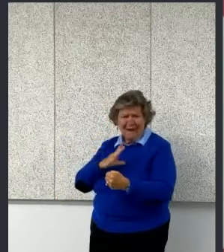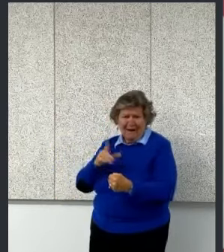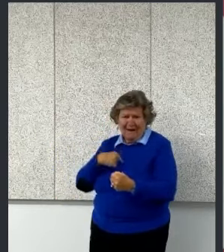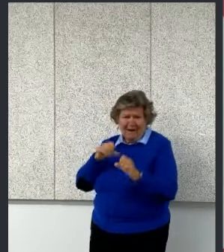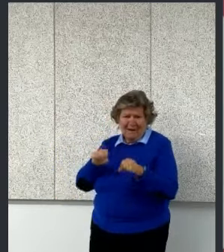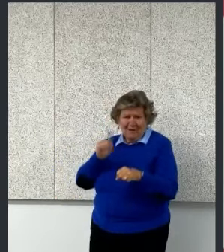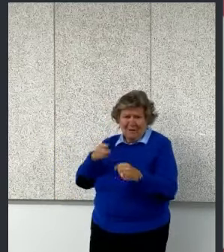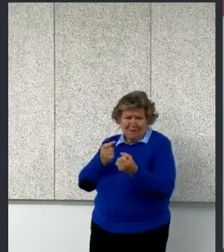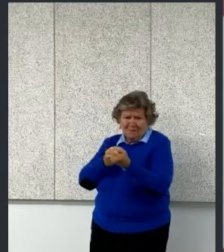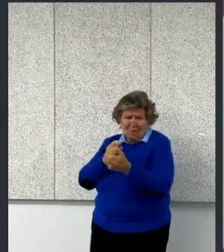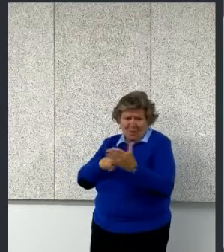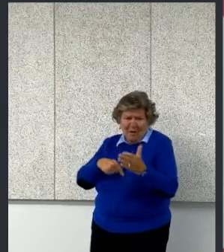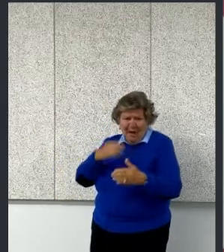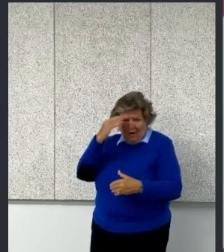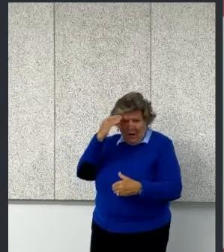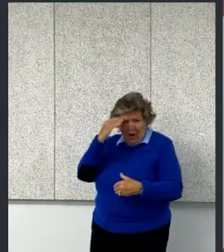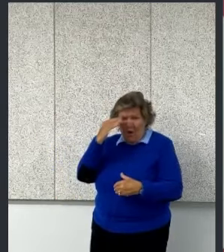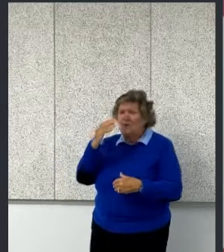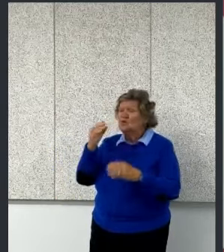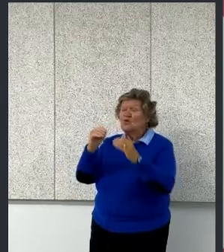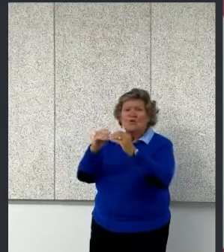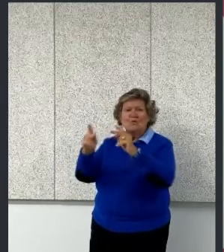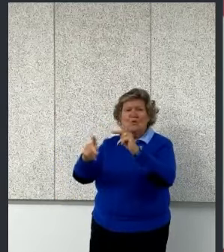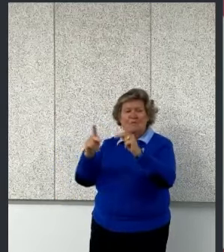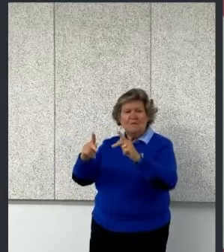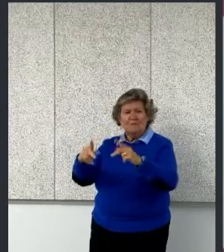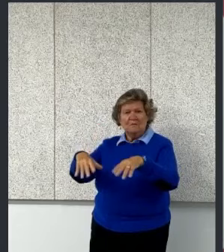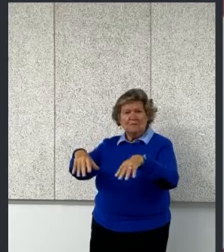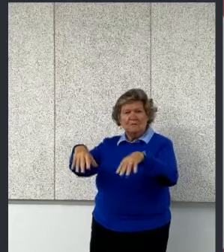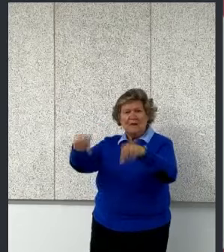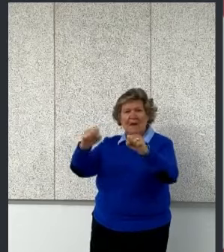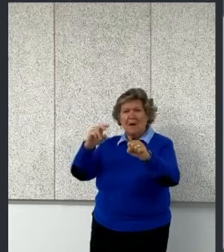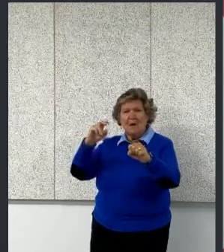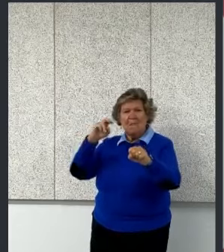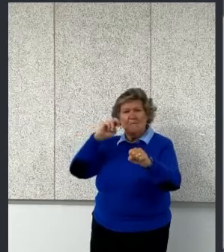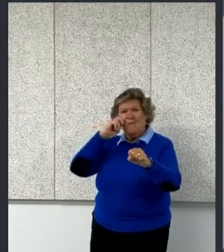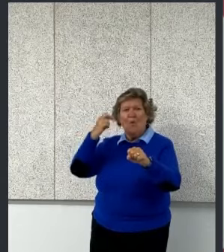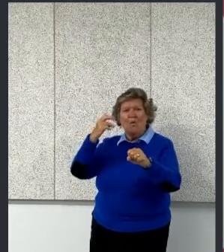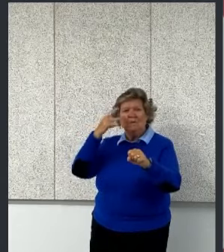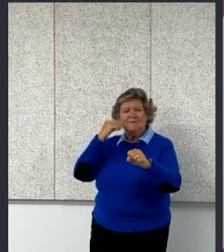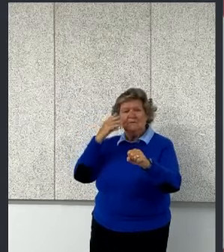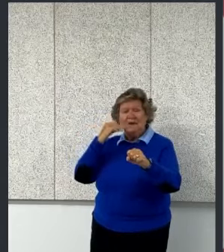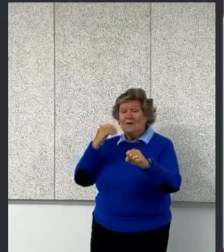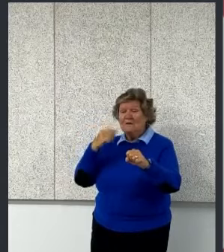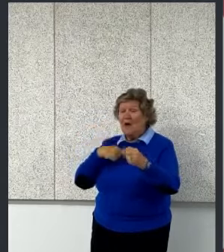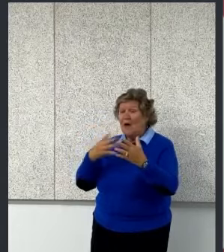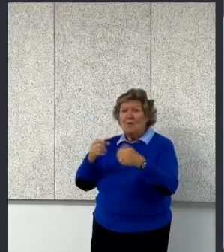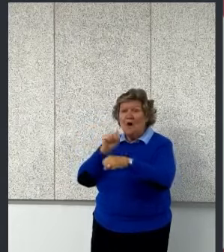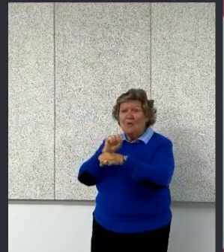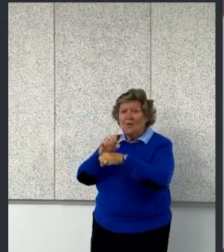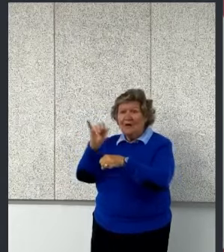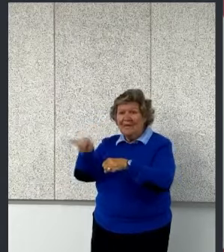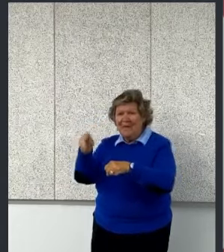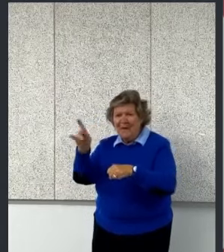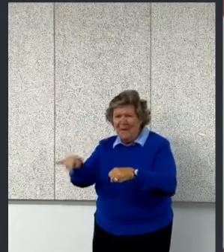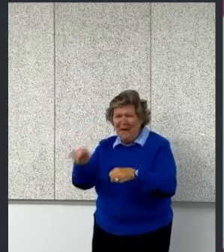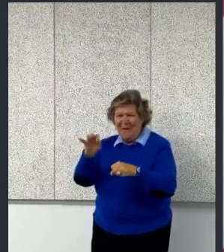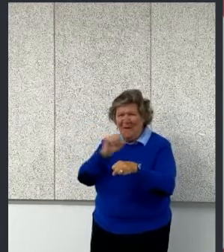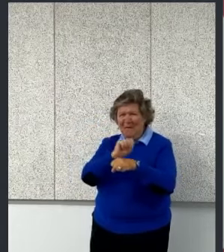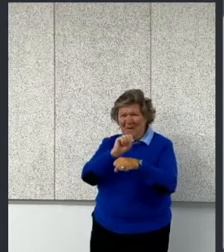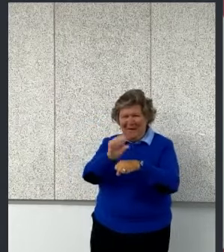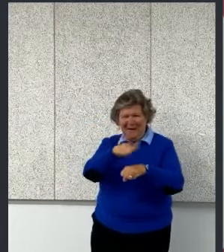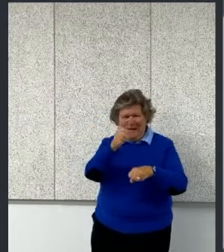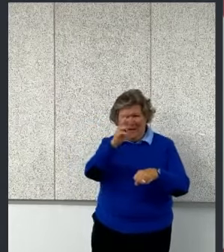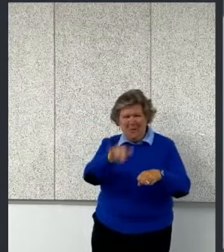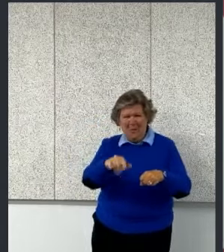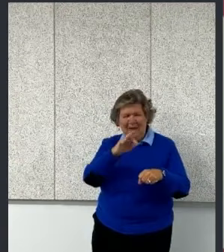folks are encouraged to take a bold step forward and say, this isn't working and it could be this way, or to present that theater piece, or to